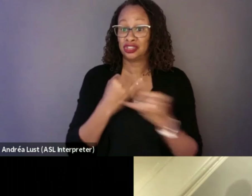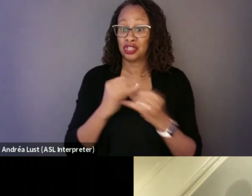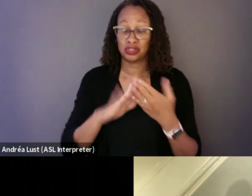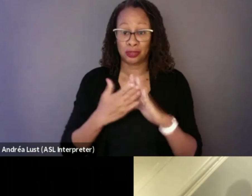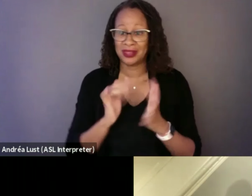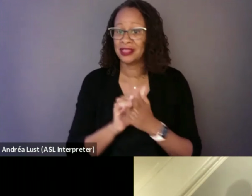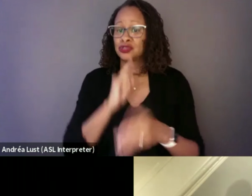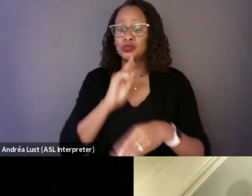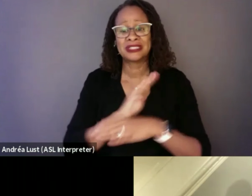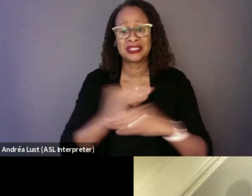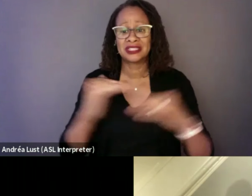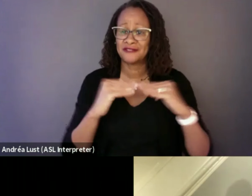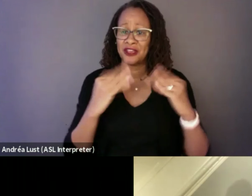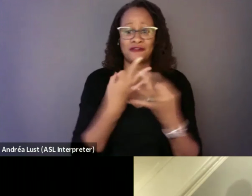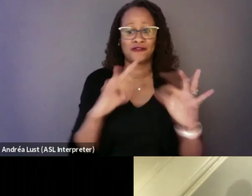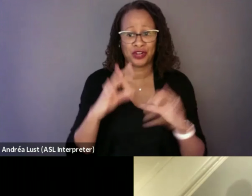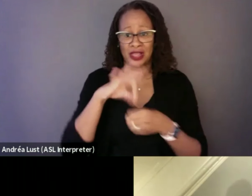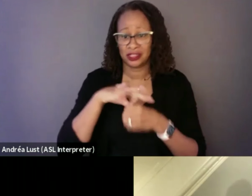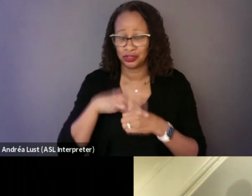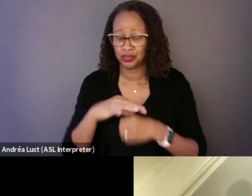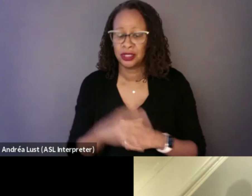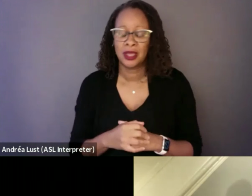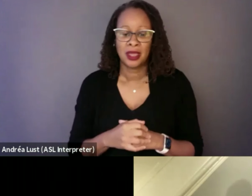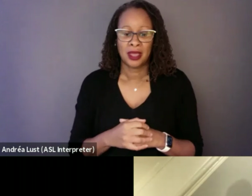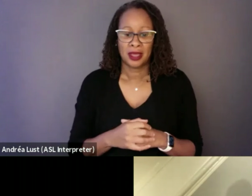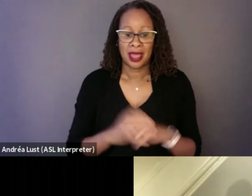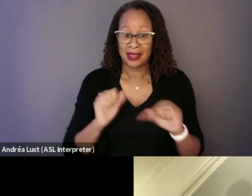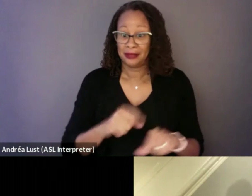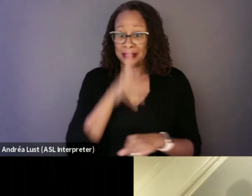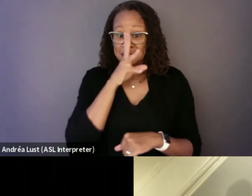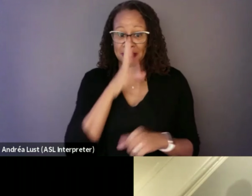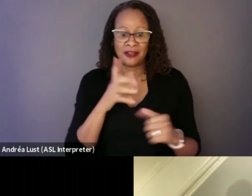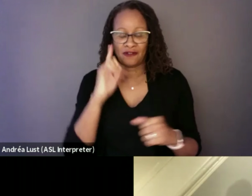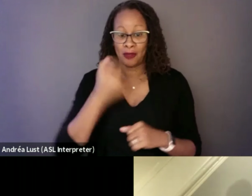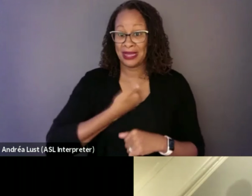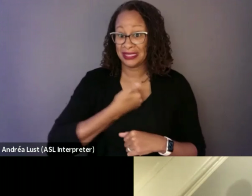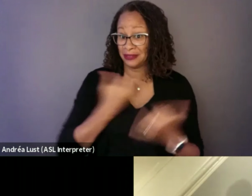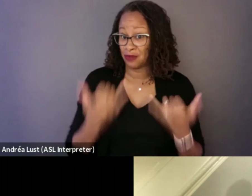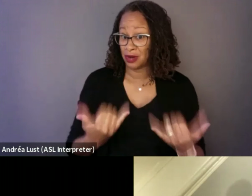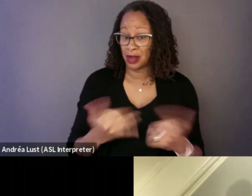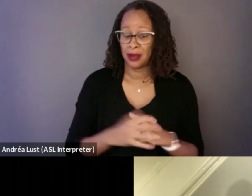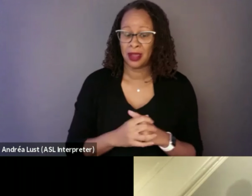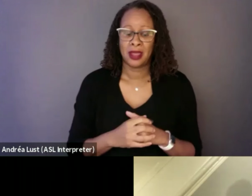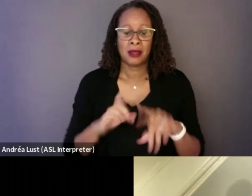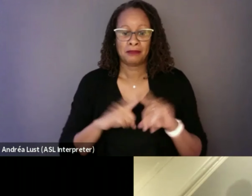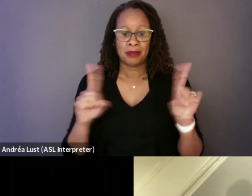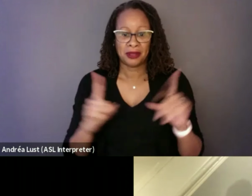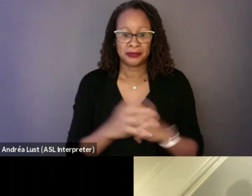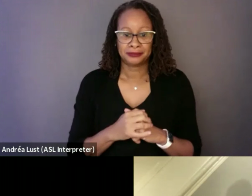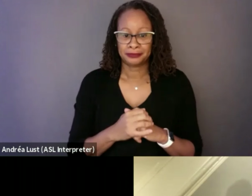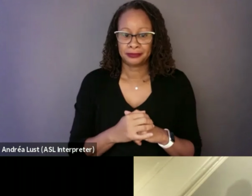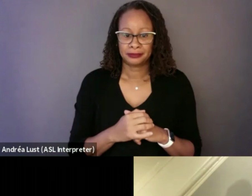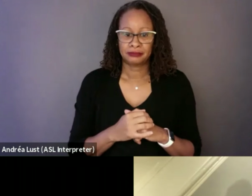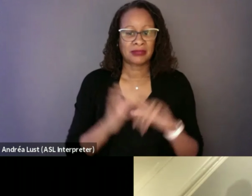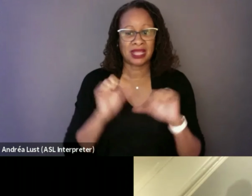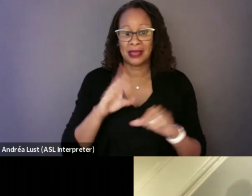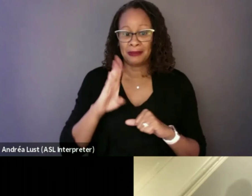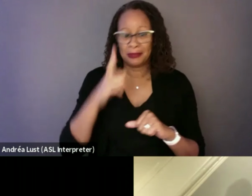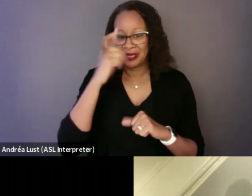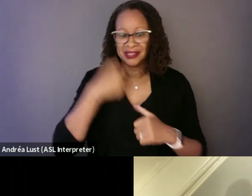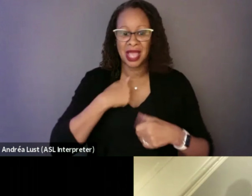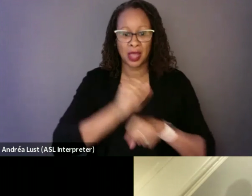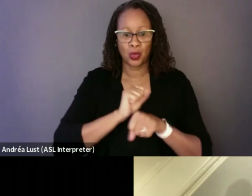legitimate election, and I could be speaking solely for myself right now, but, you know, and it could be because I work in